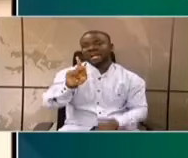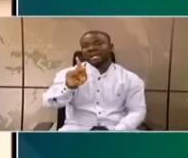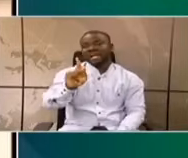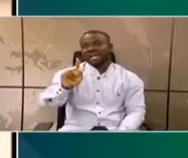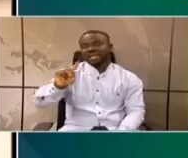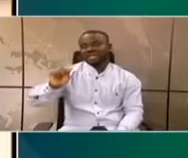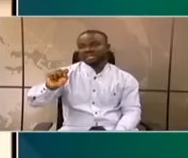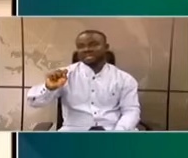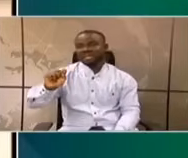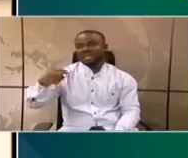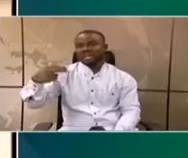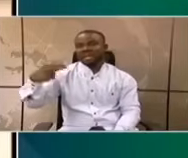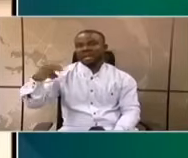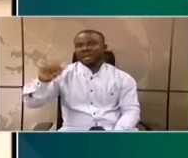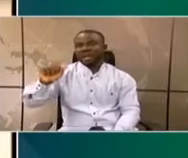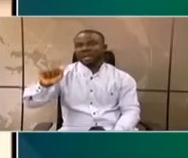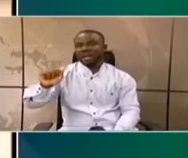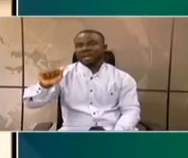Kube.